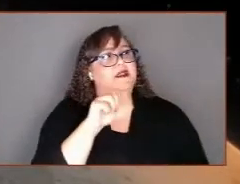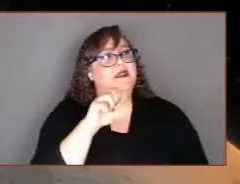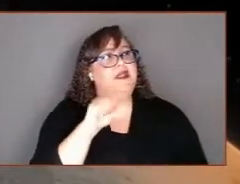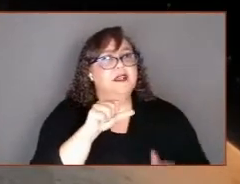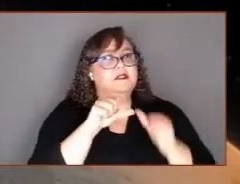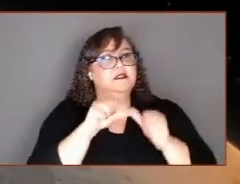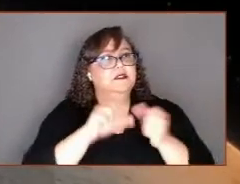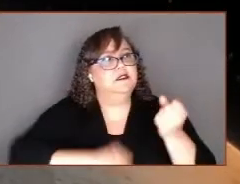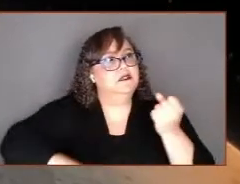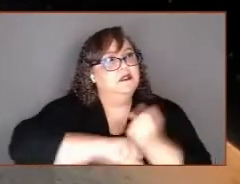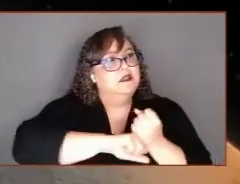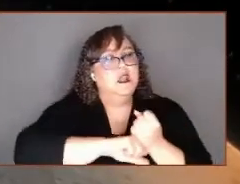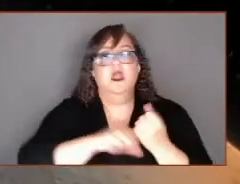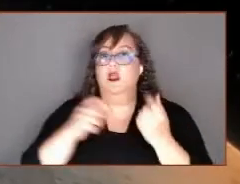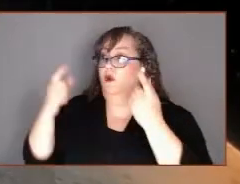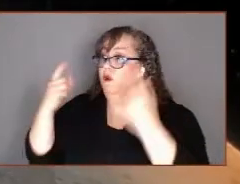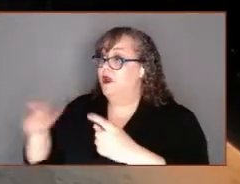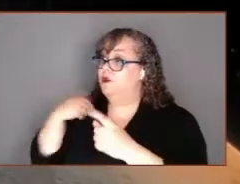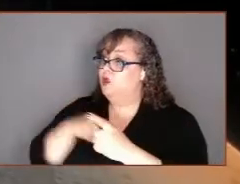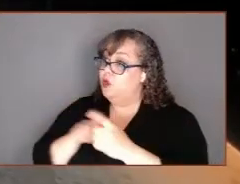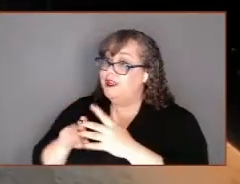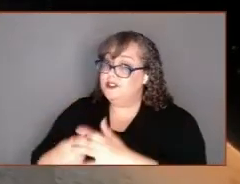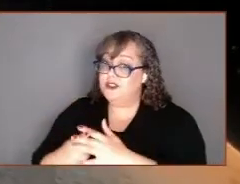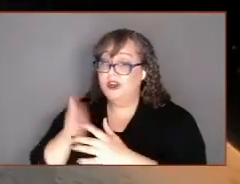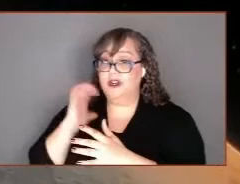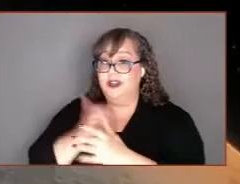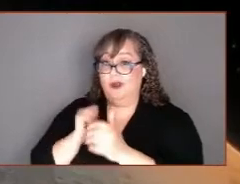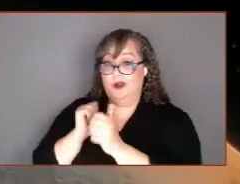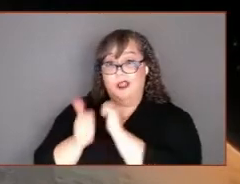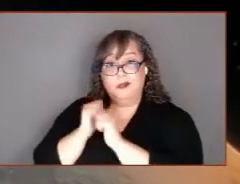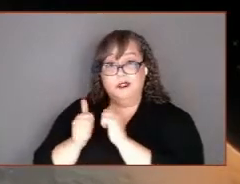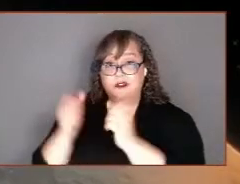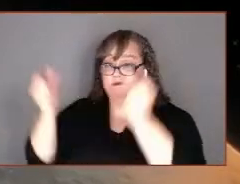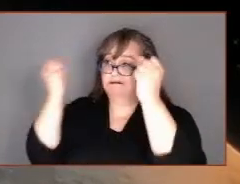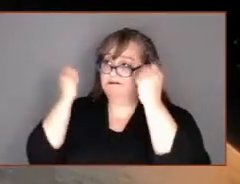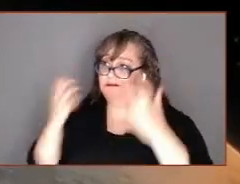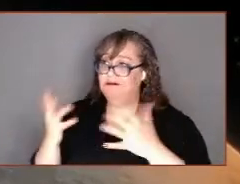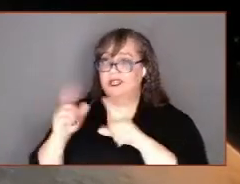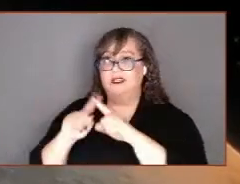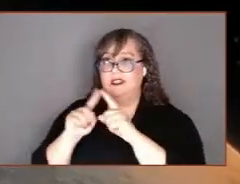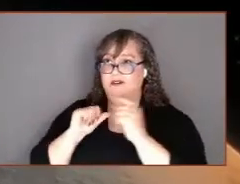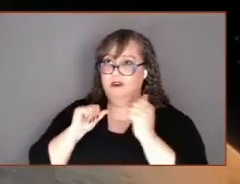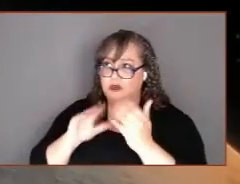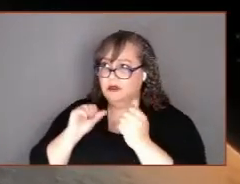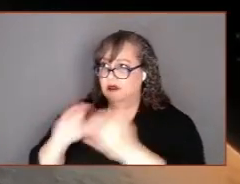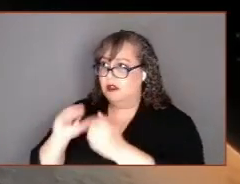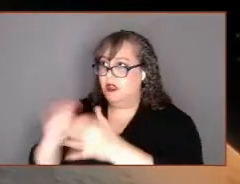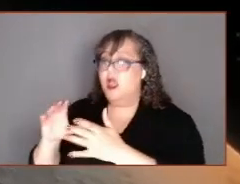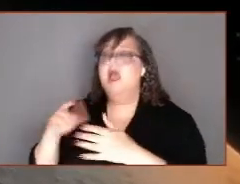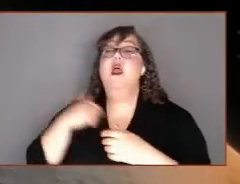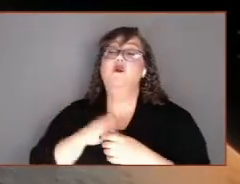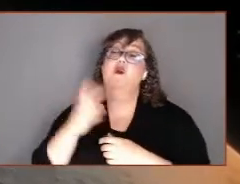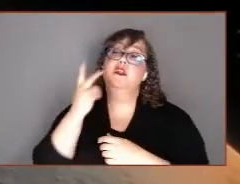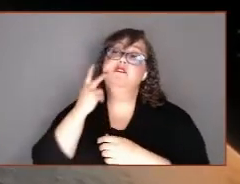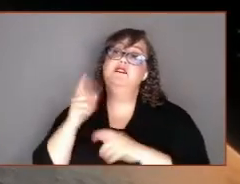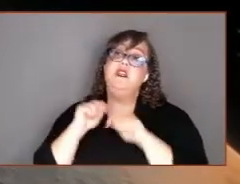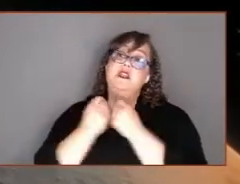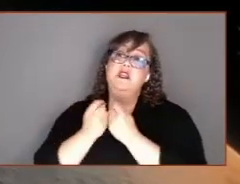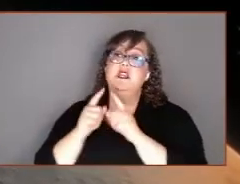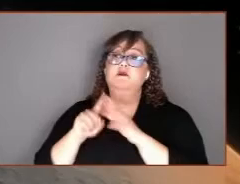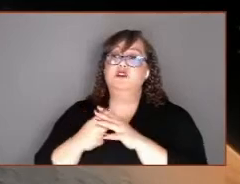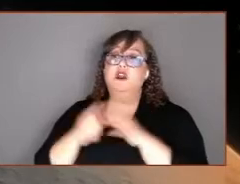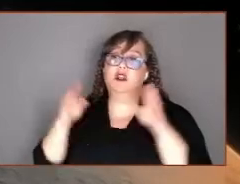were so many different approaches to solving this complex challenge. And over time, we've seen teams start to gravitate towards one